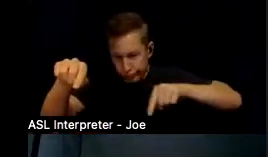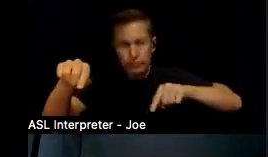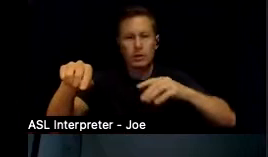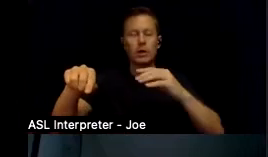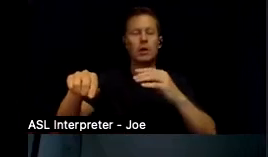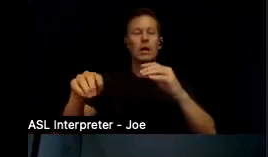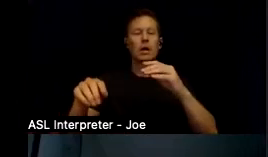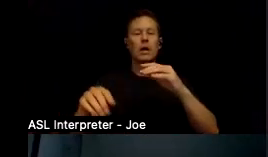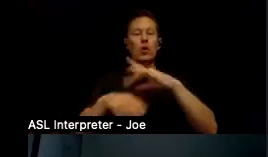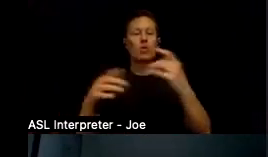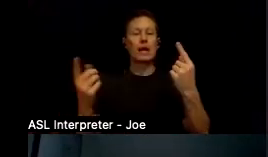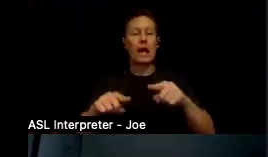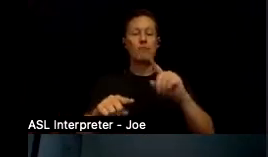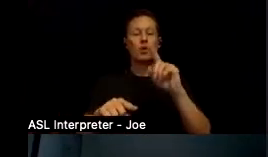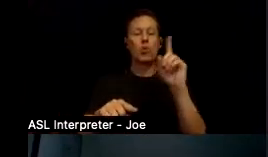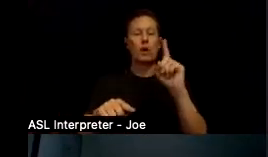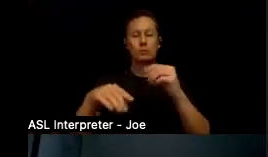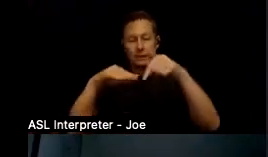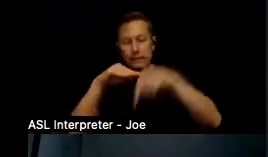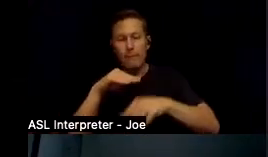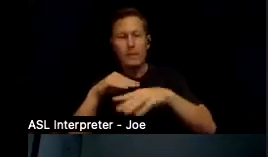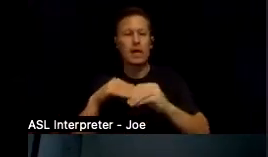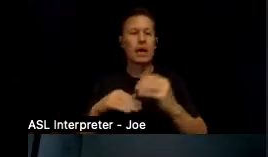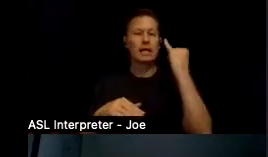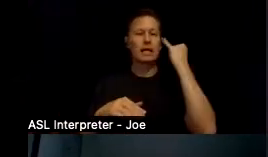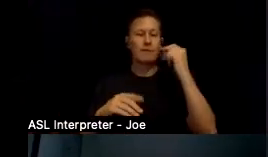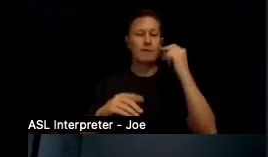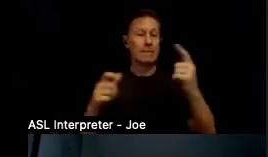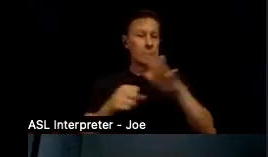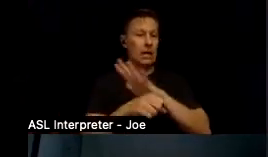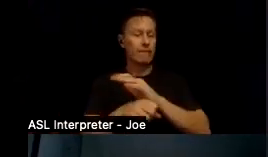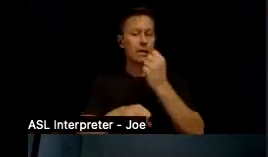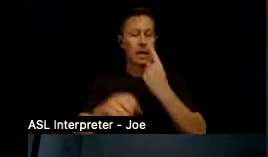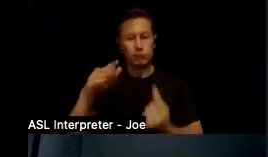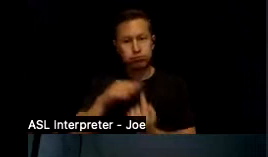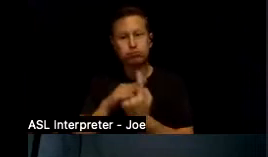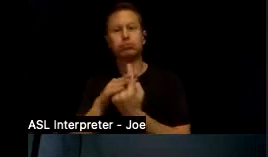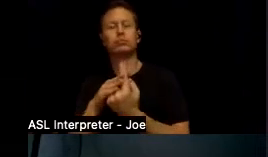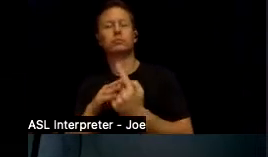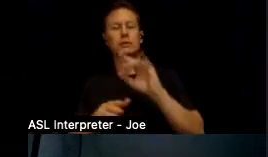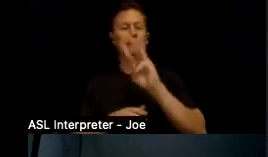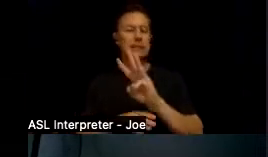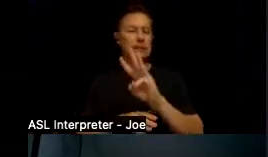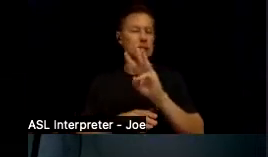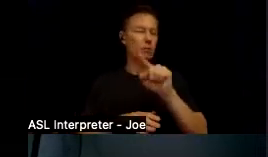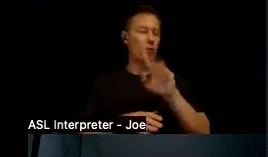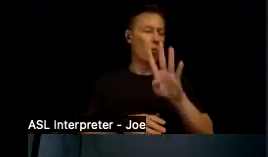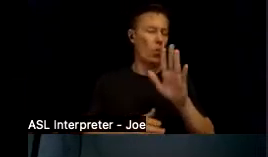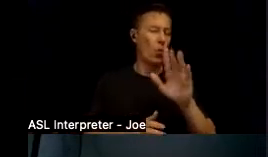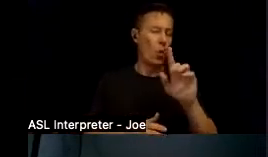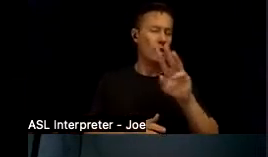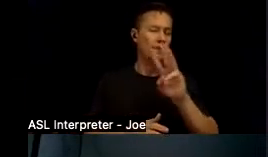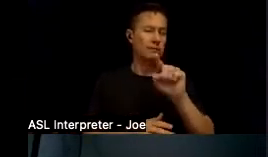in the fault, and they have to be a certain size to break to the surface. Magnitude 6, 6.1 may have surface rupture,